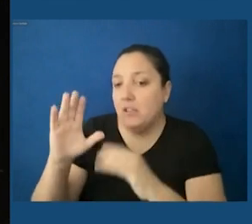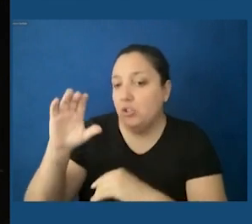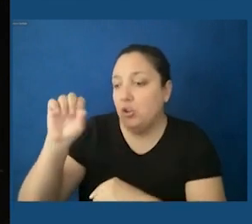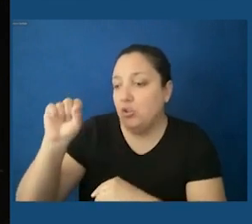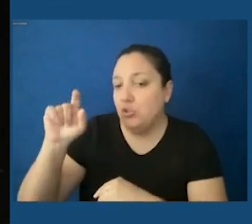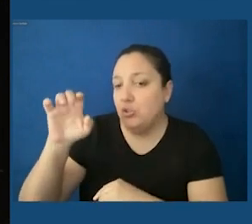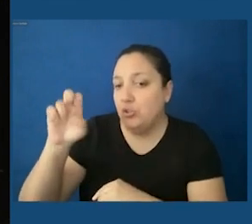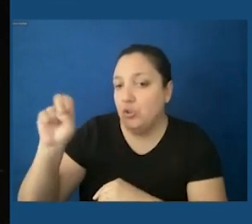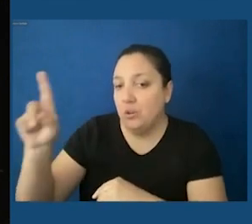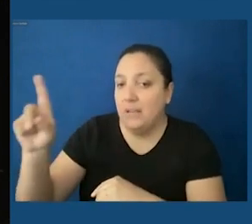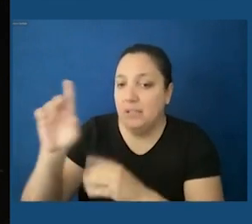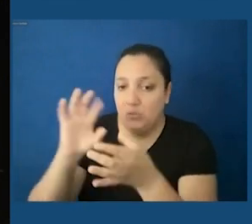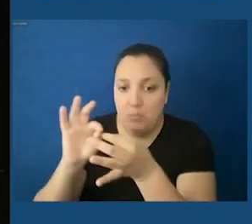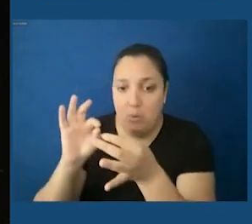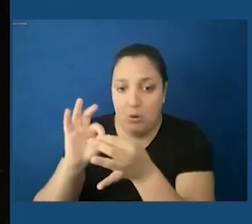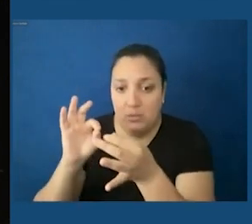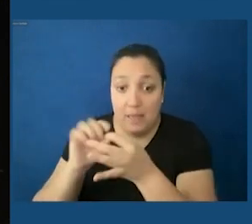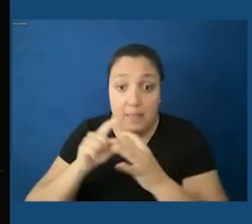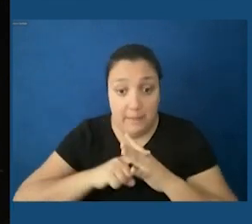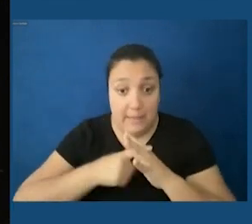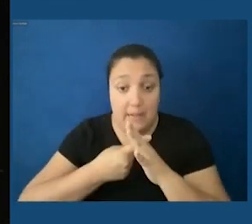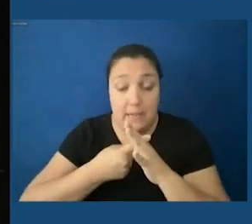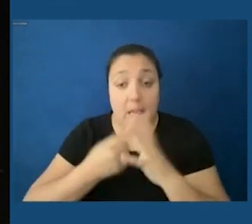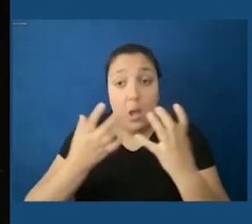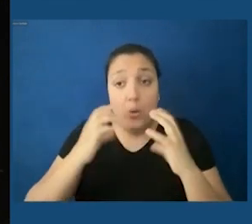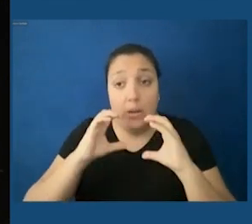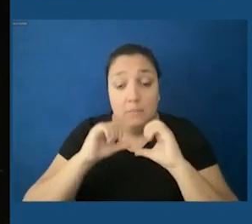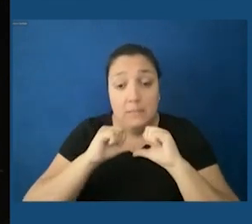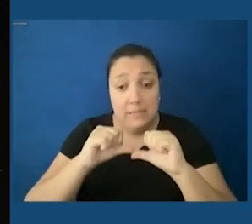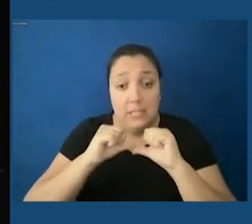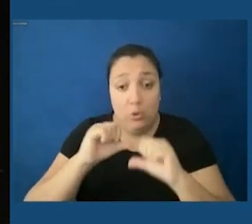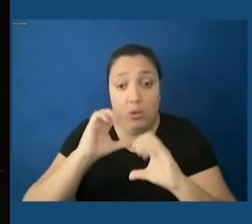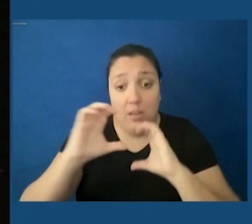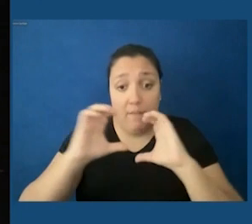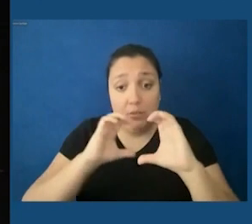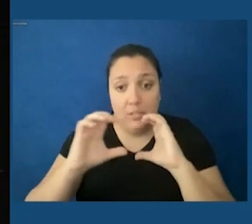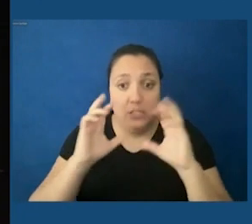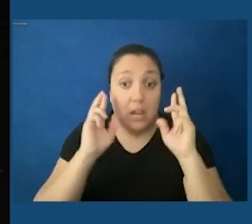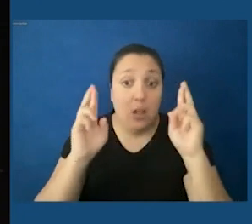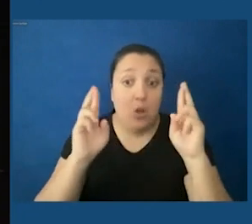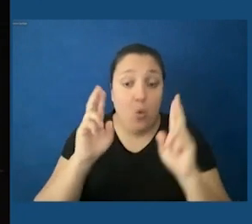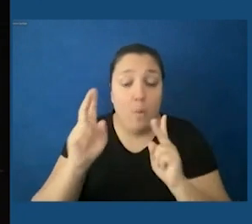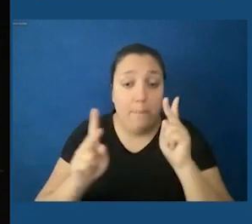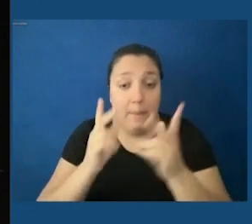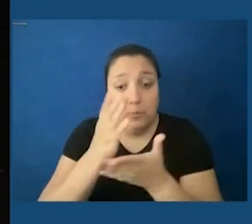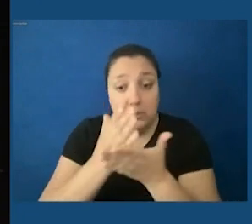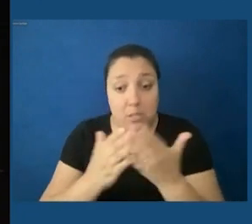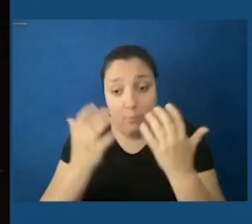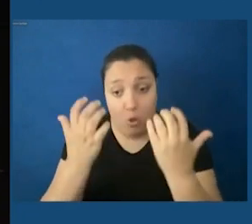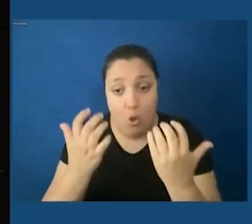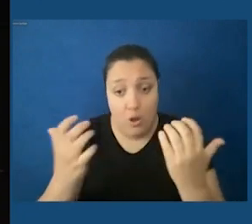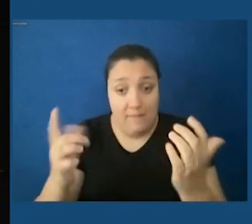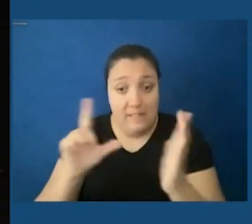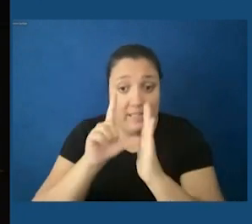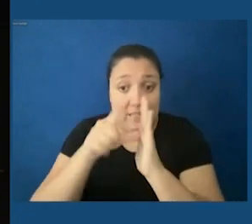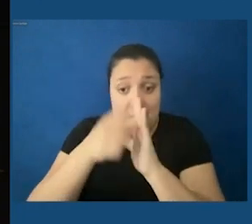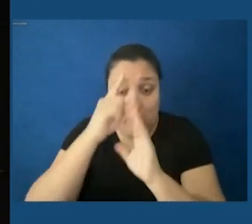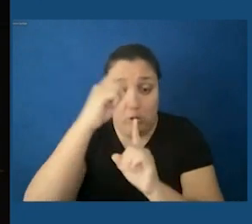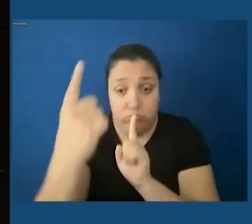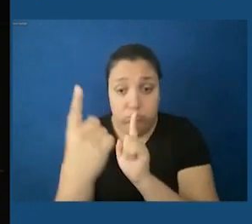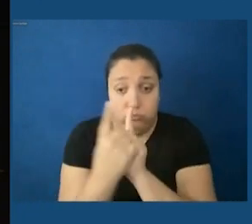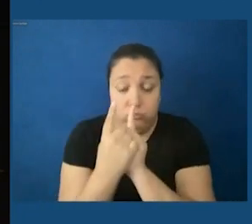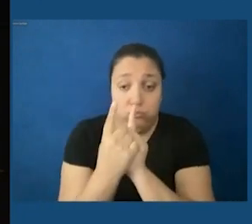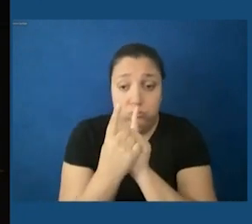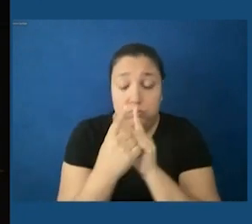outset. I want this to be a continuing conversation, and I hope that some people in the audience will come forward later on and introduce